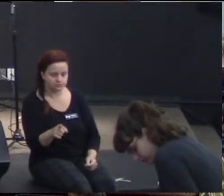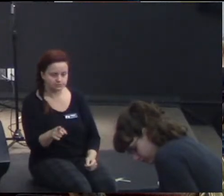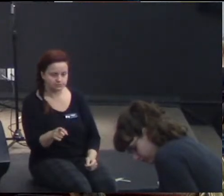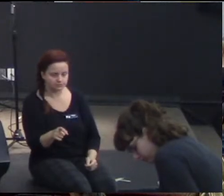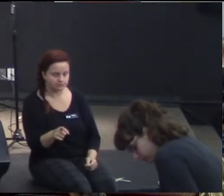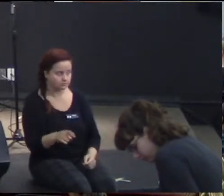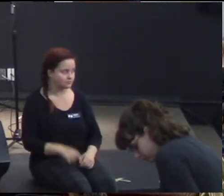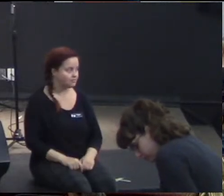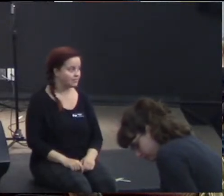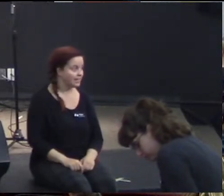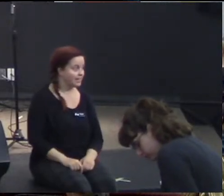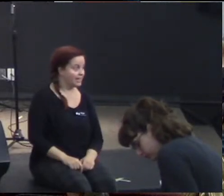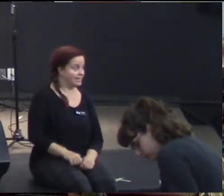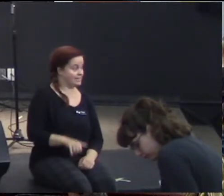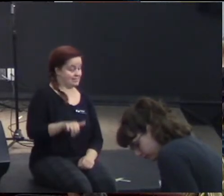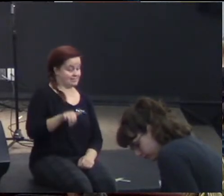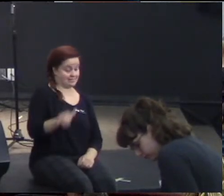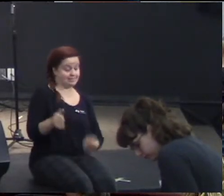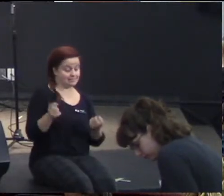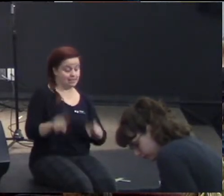And it's coming in hot.